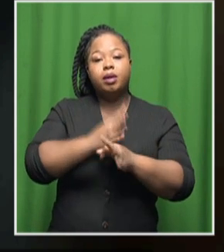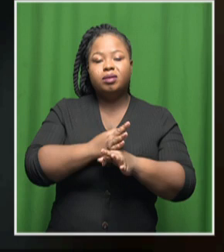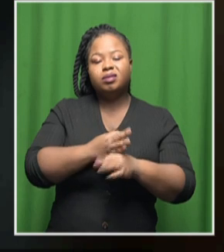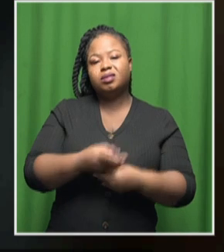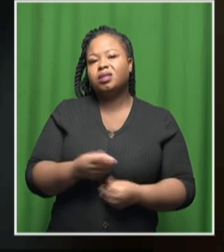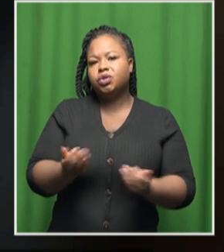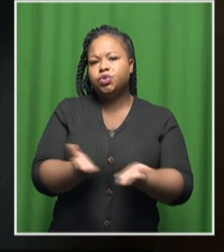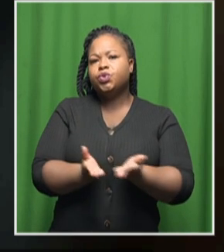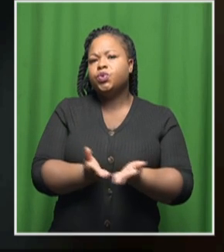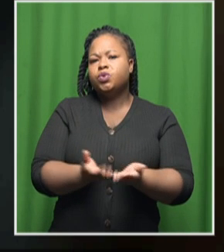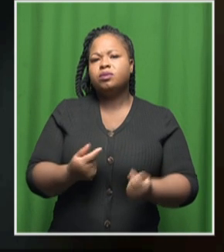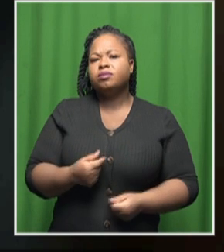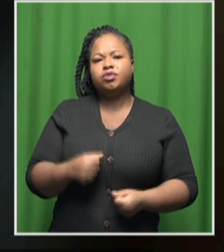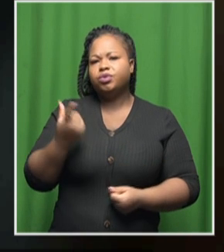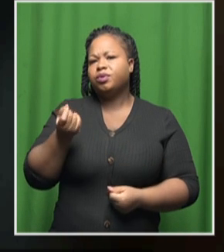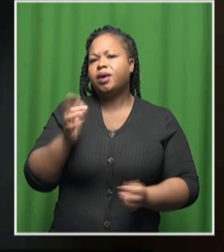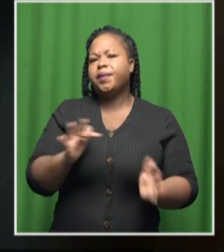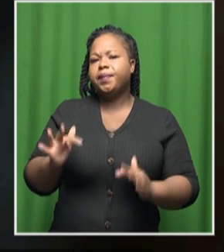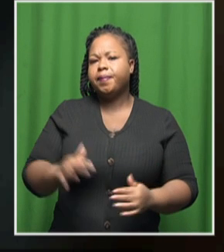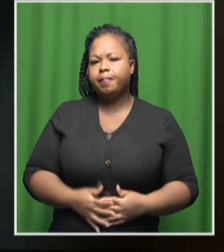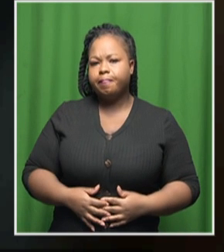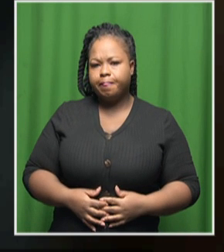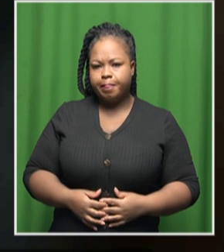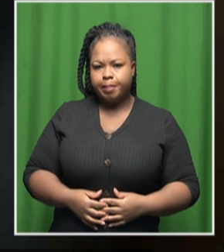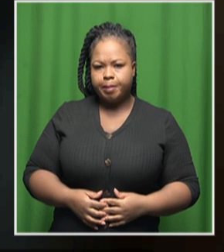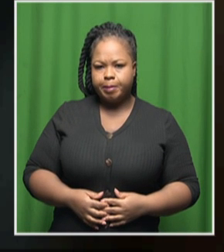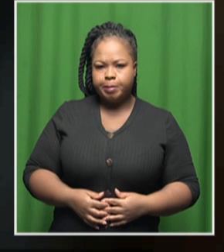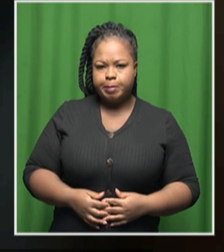alike, how do you go about doing that?